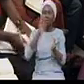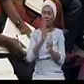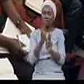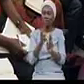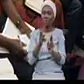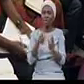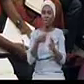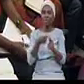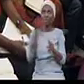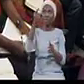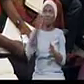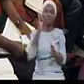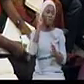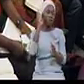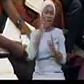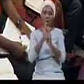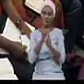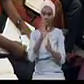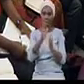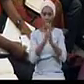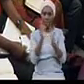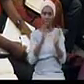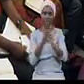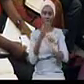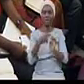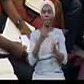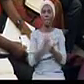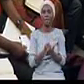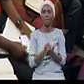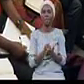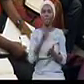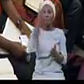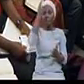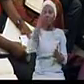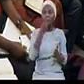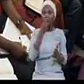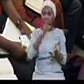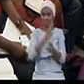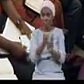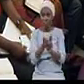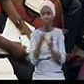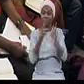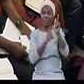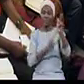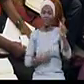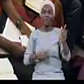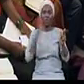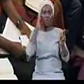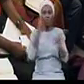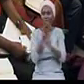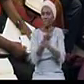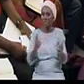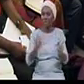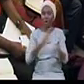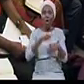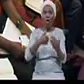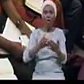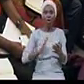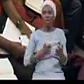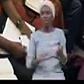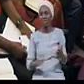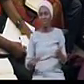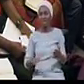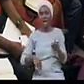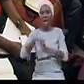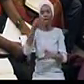prayer. Parental repentance. And the Lord will rescue all our children from all the